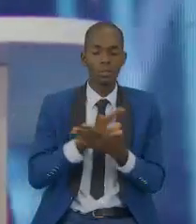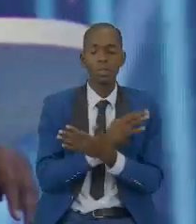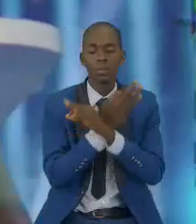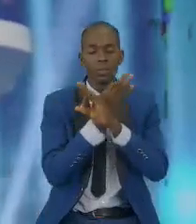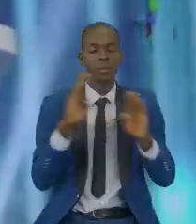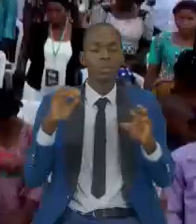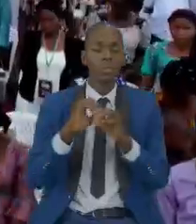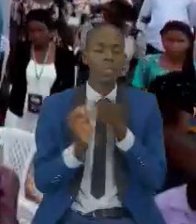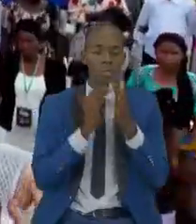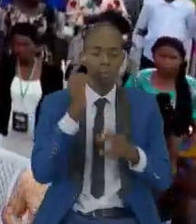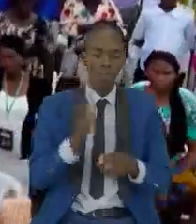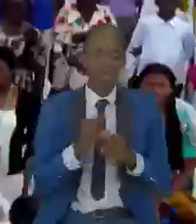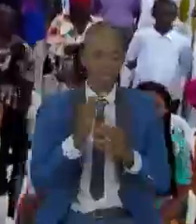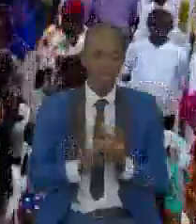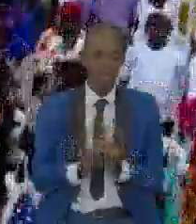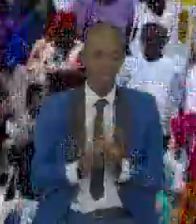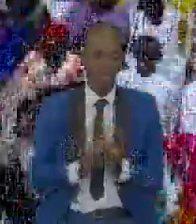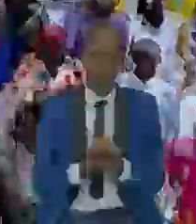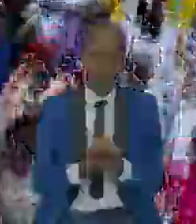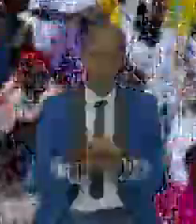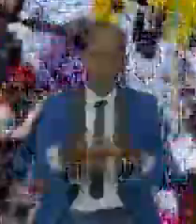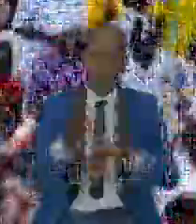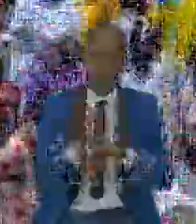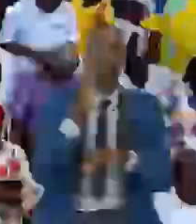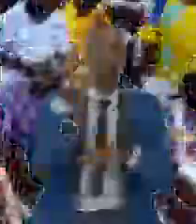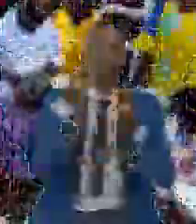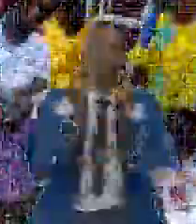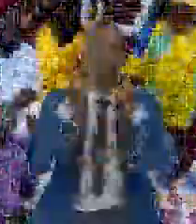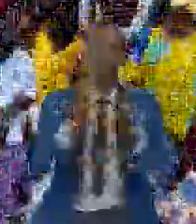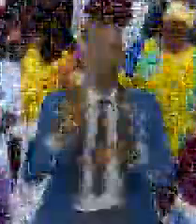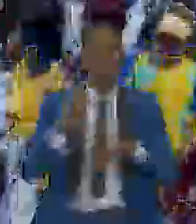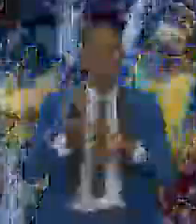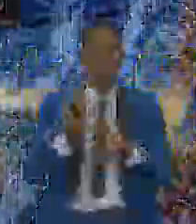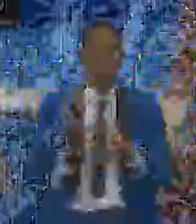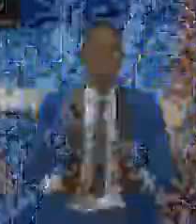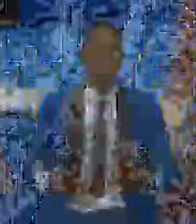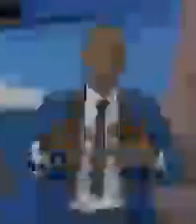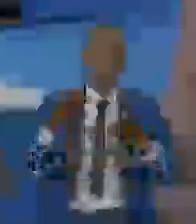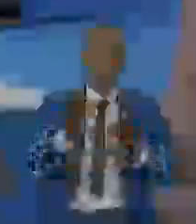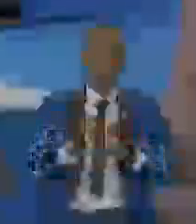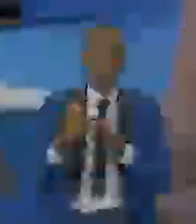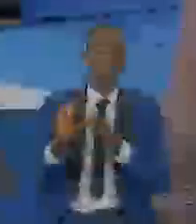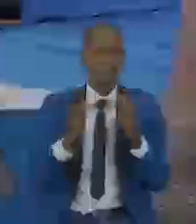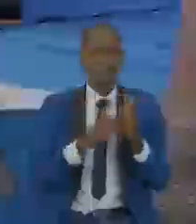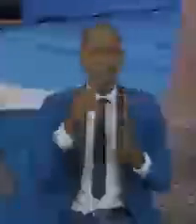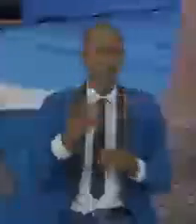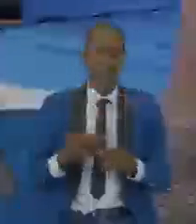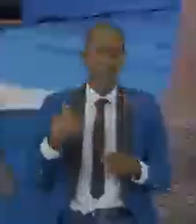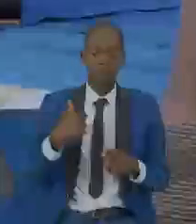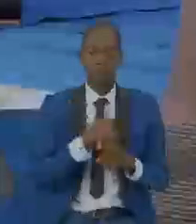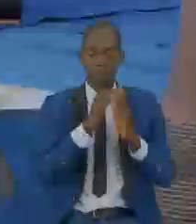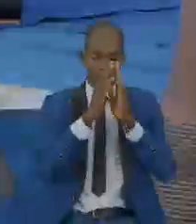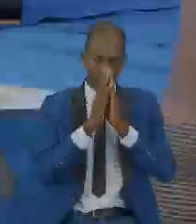in Jesus' name. Confirm your blessing upon every life. In Jesus' name